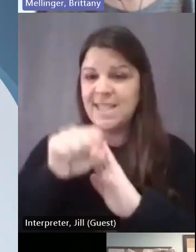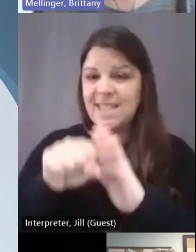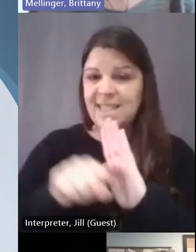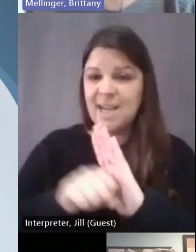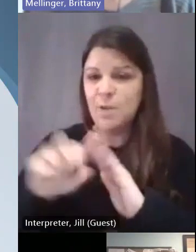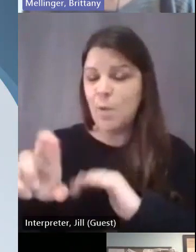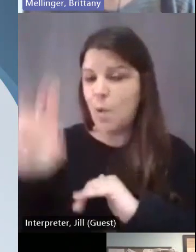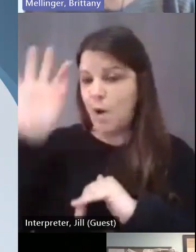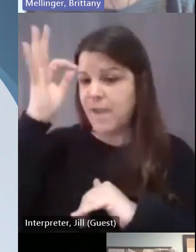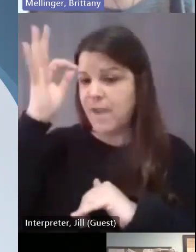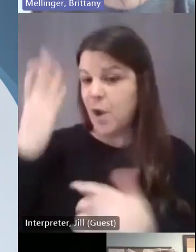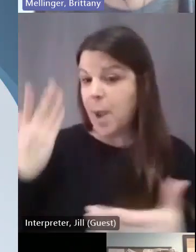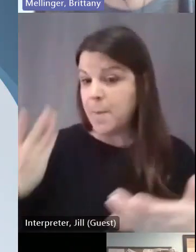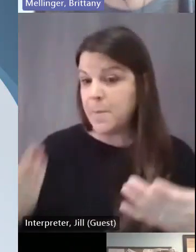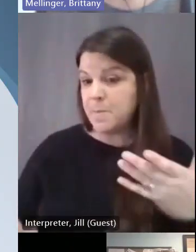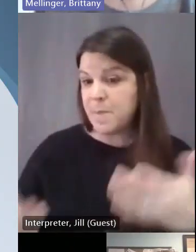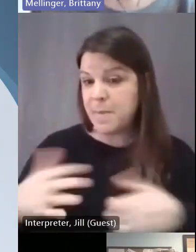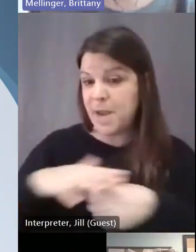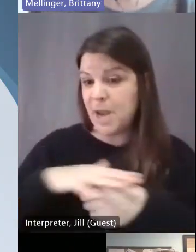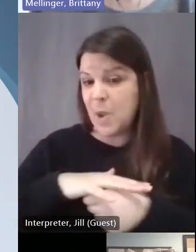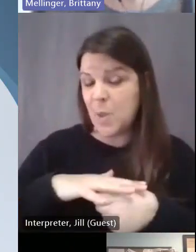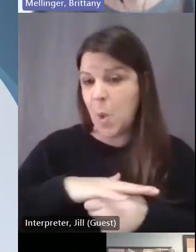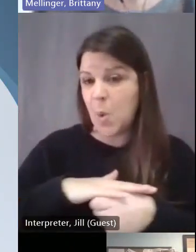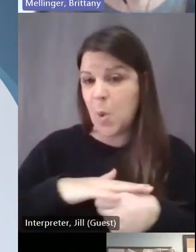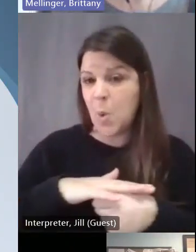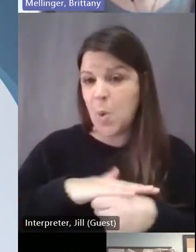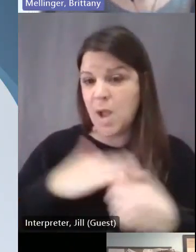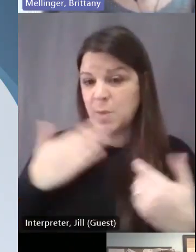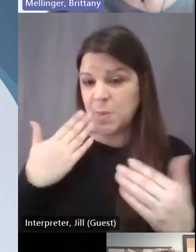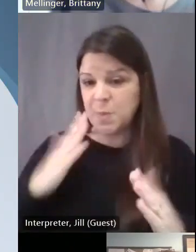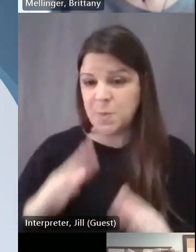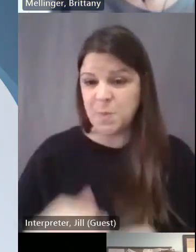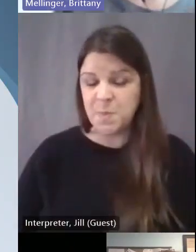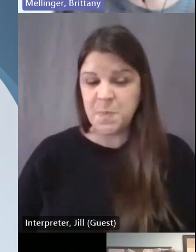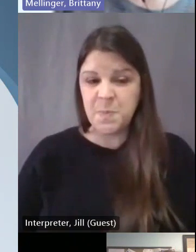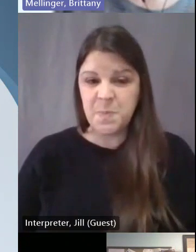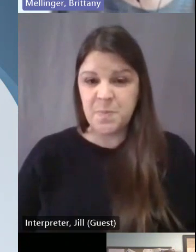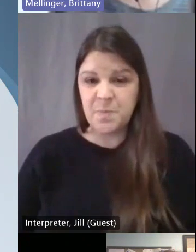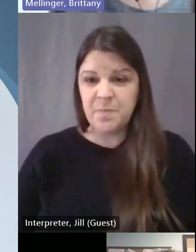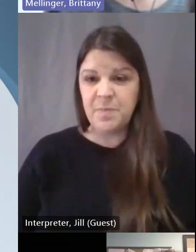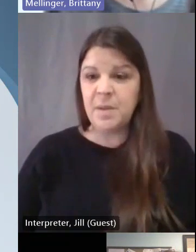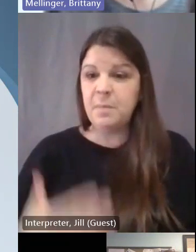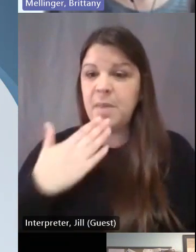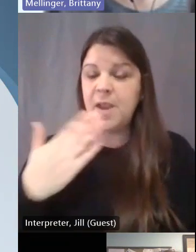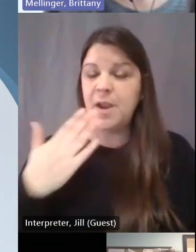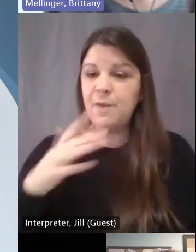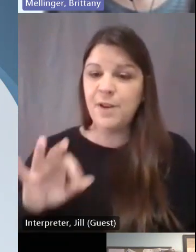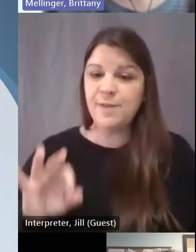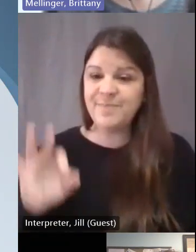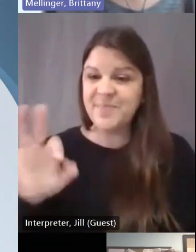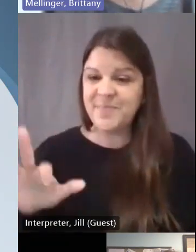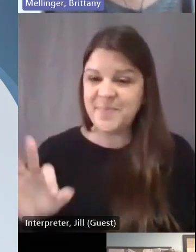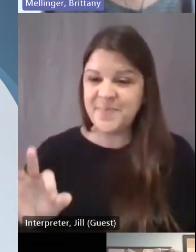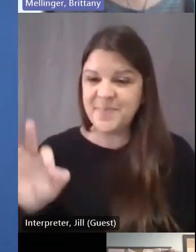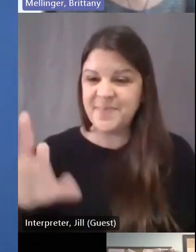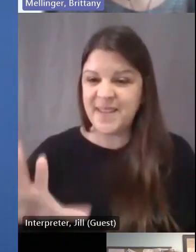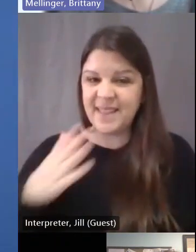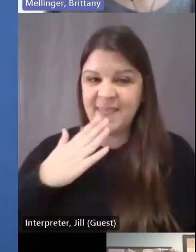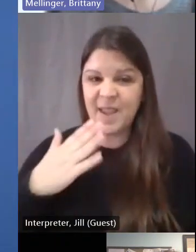may be protected at the local level under a local ordinance, however. So thank you so much for your participation. I